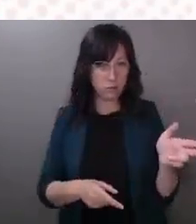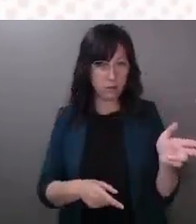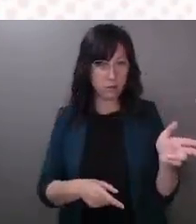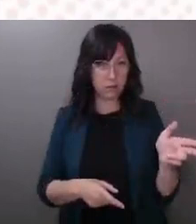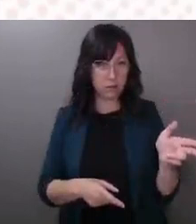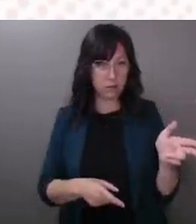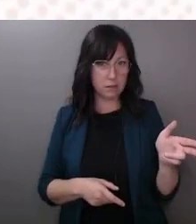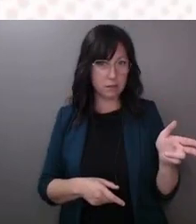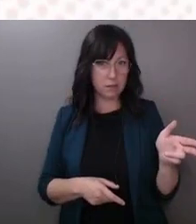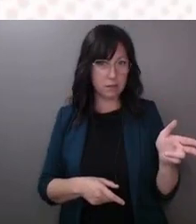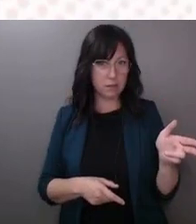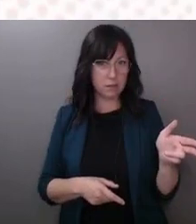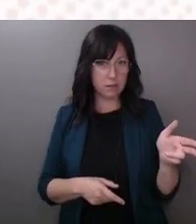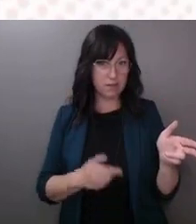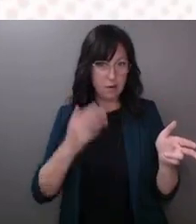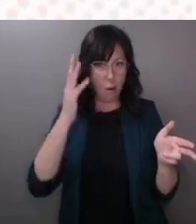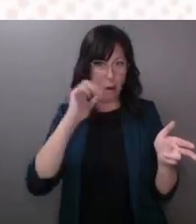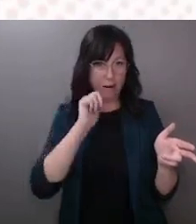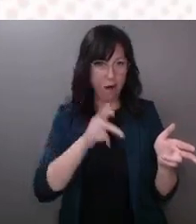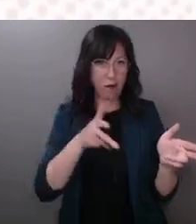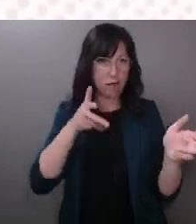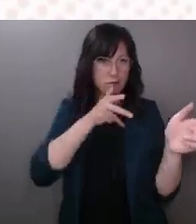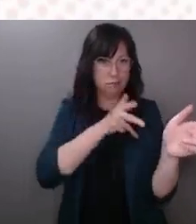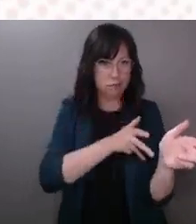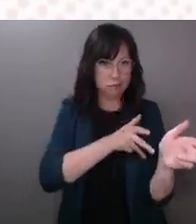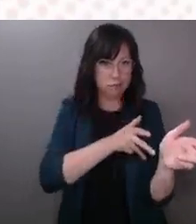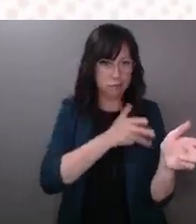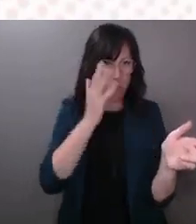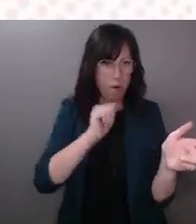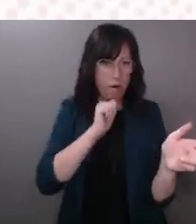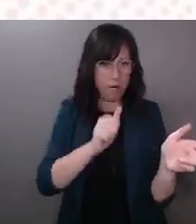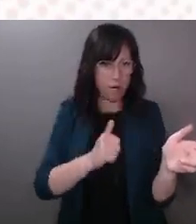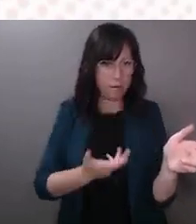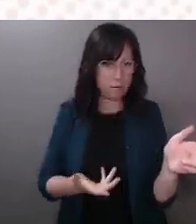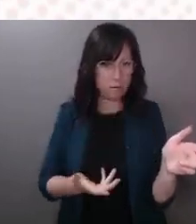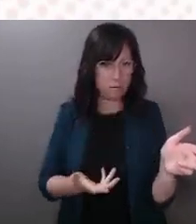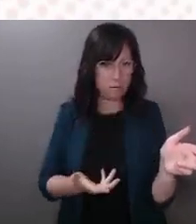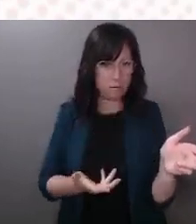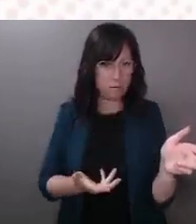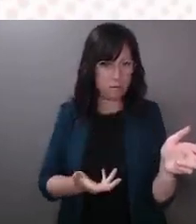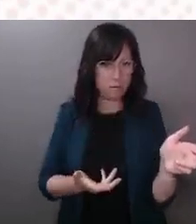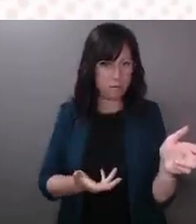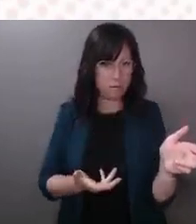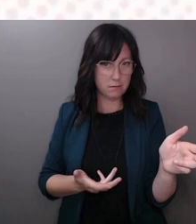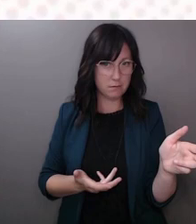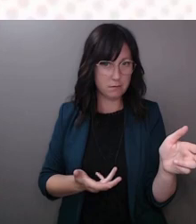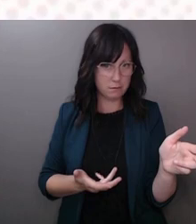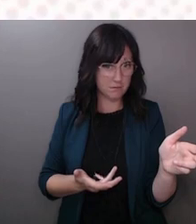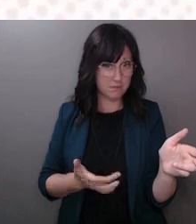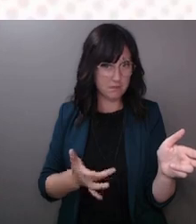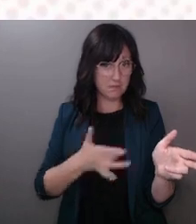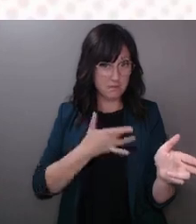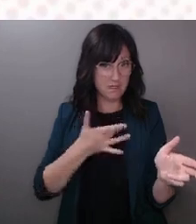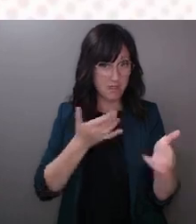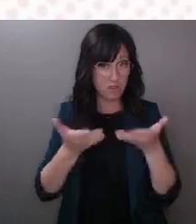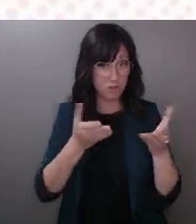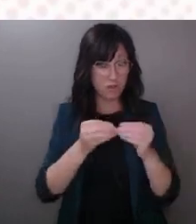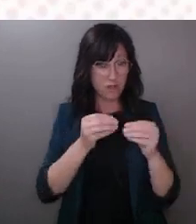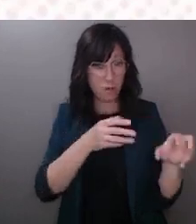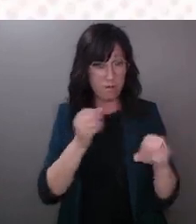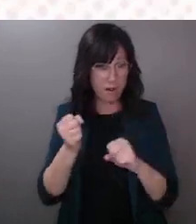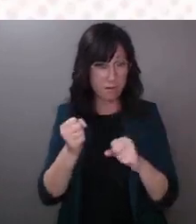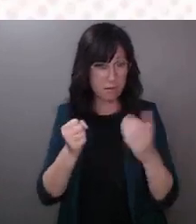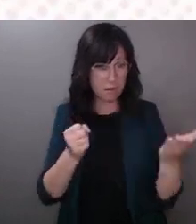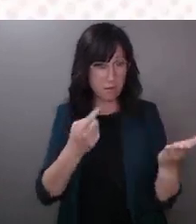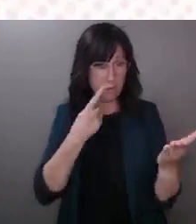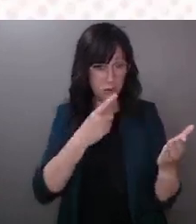Why are you not running double car trains? Wouldn't that improve the speed of the service? Could you answer that question,